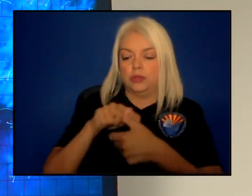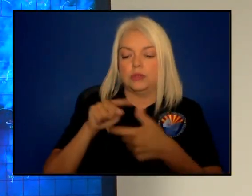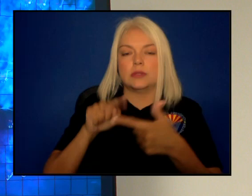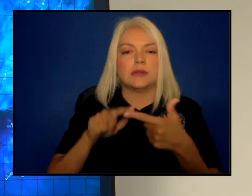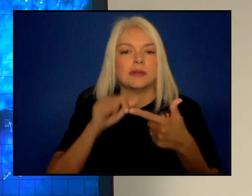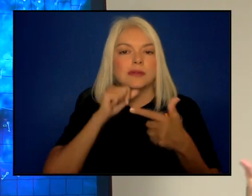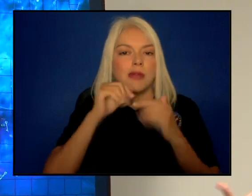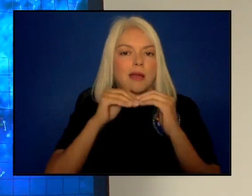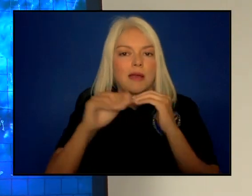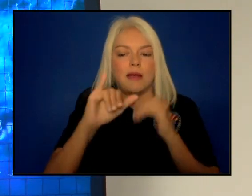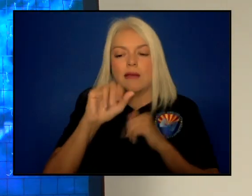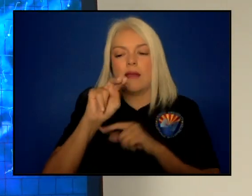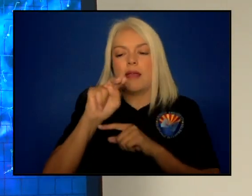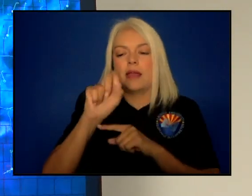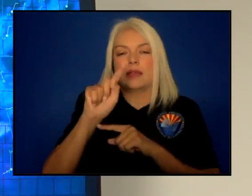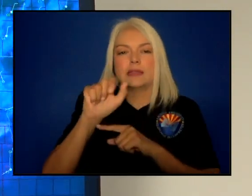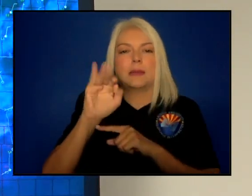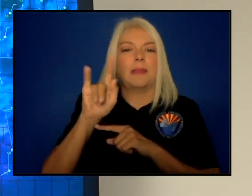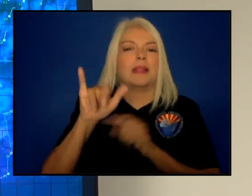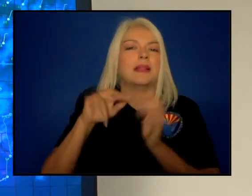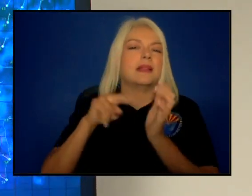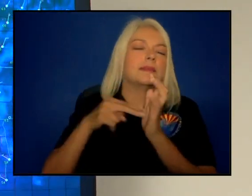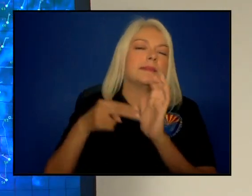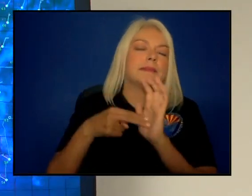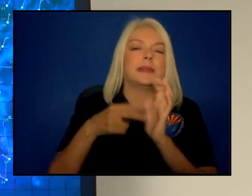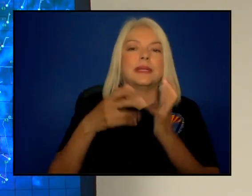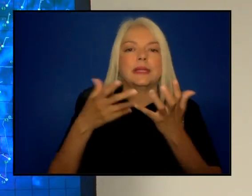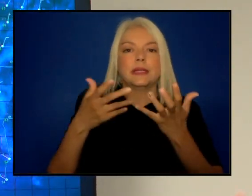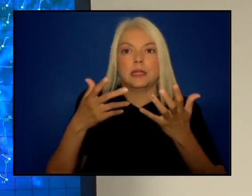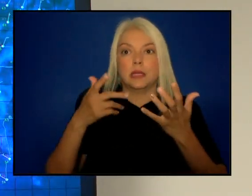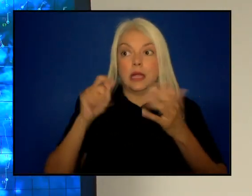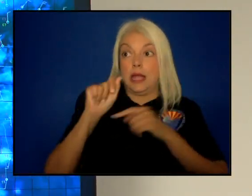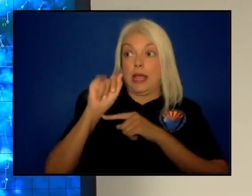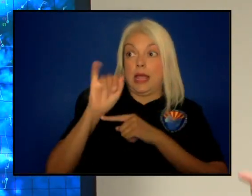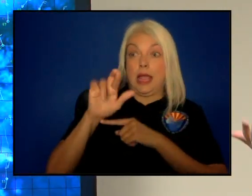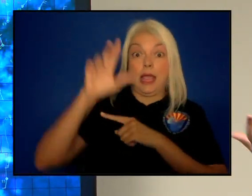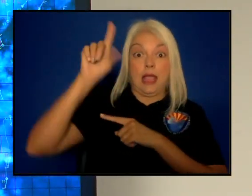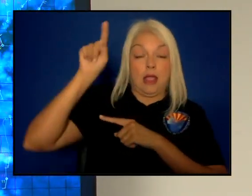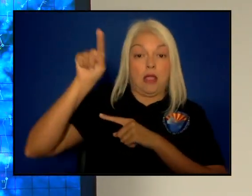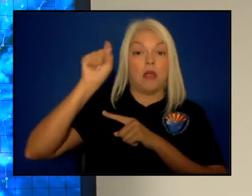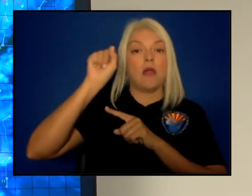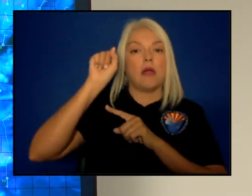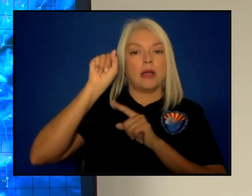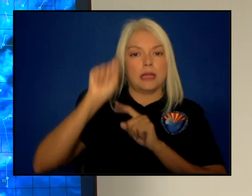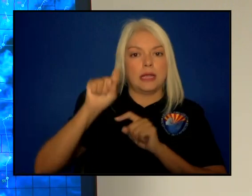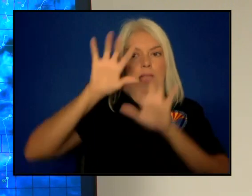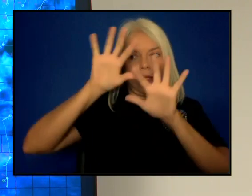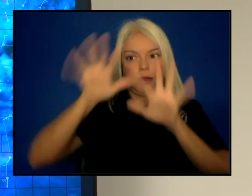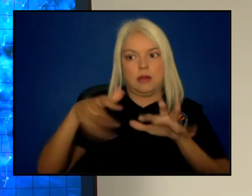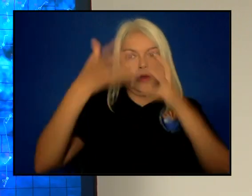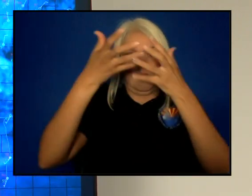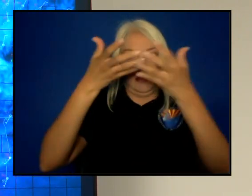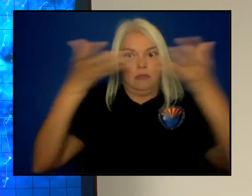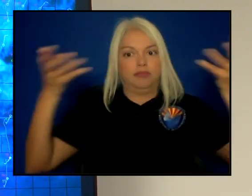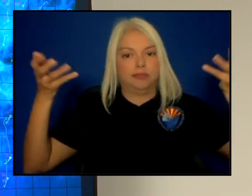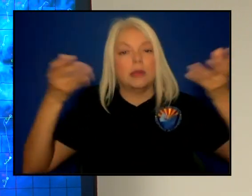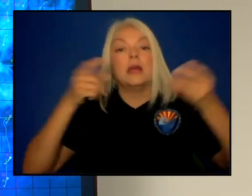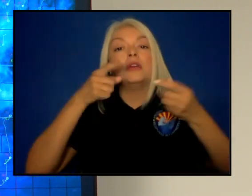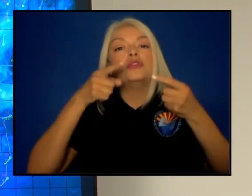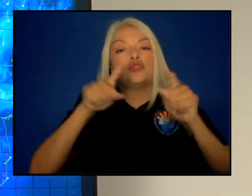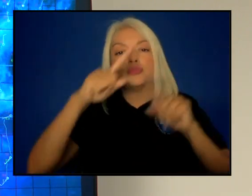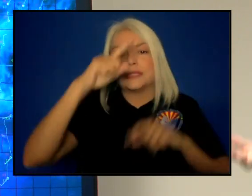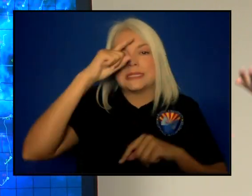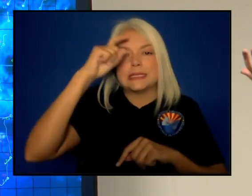is the ability for air basically to be displaced. So in the heat of summer, that's not hard